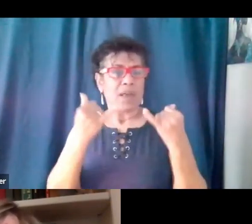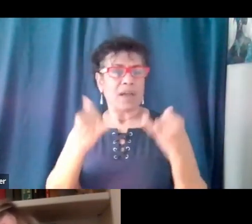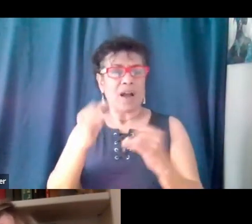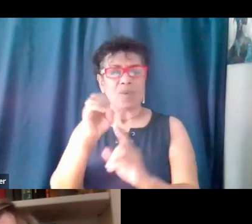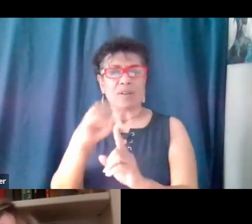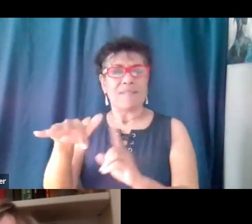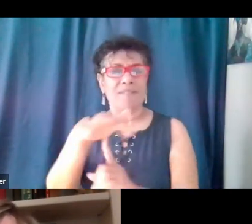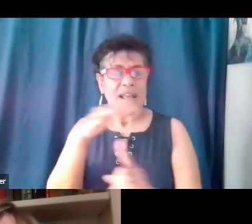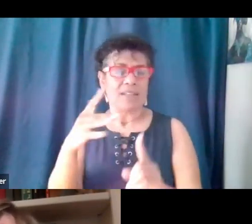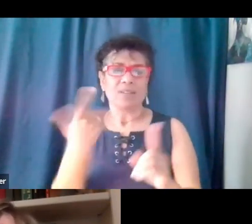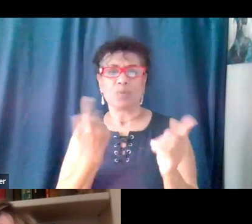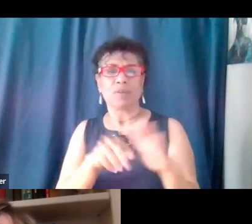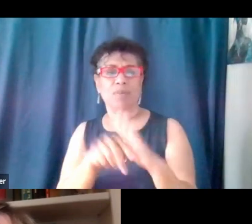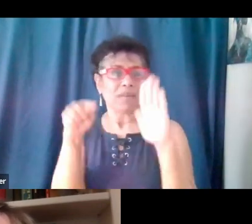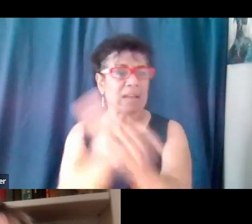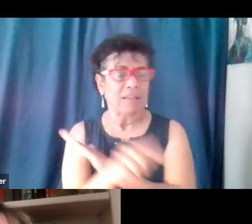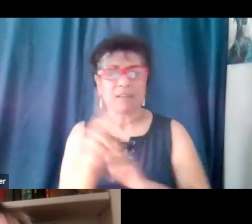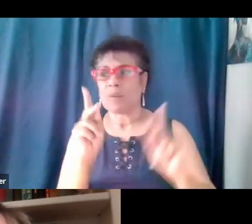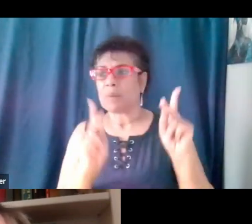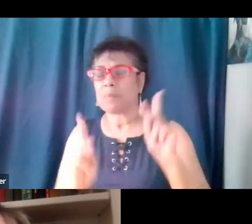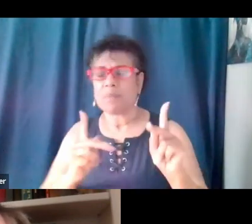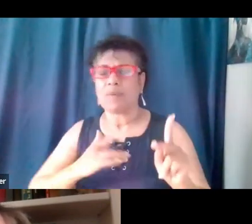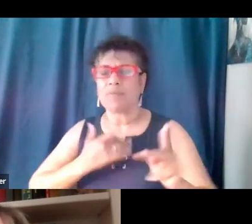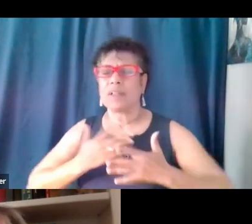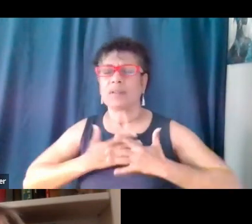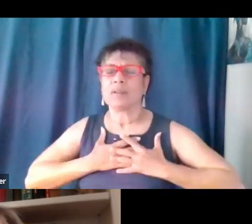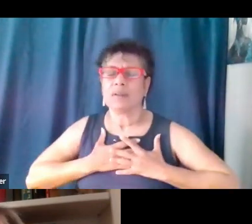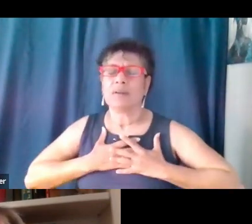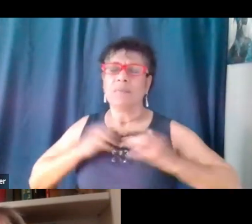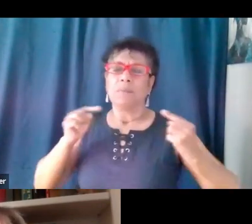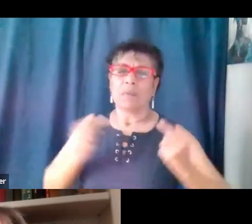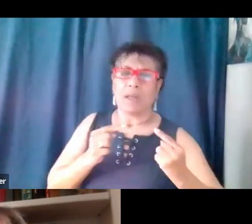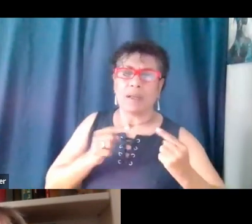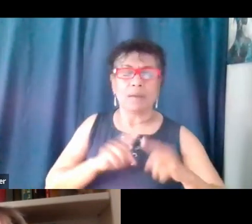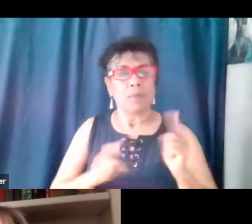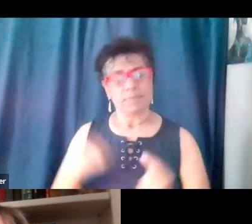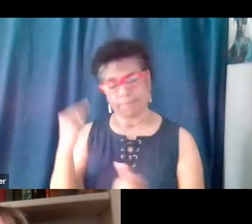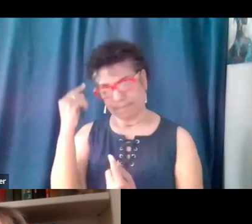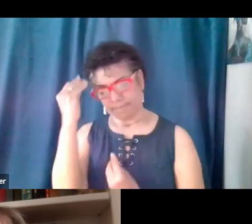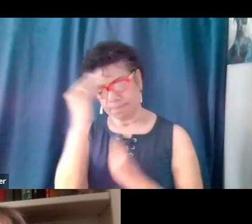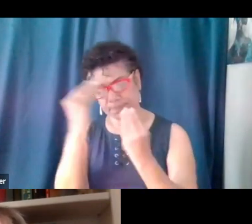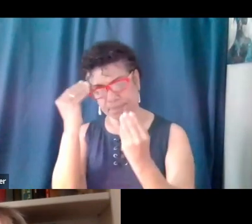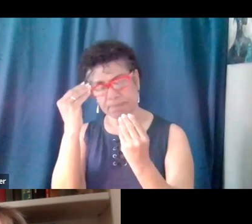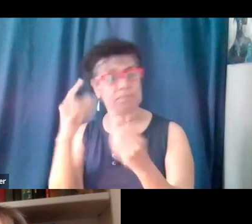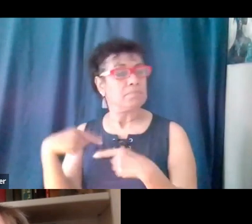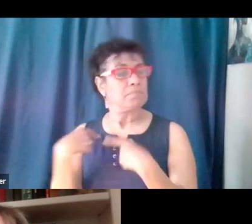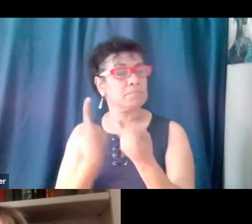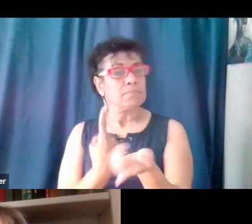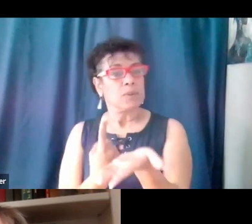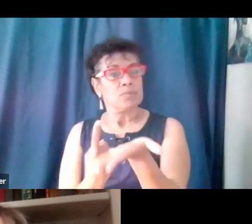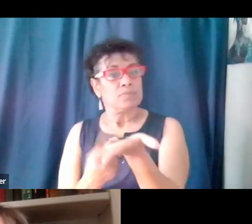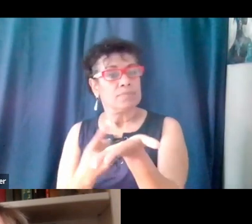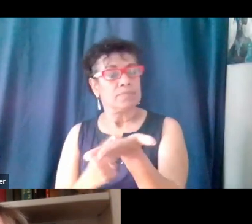many millions of people are feeling today. But as I've been thinking about it, we've been talking about how our